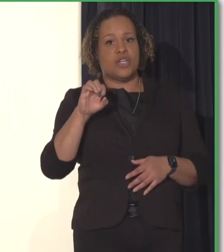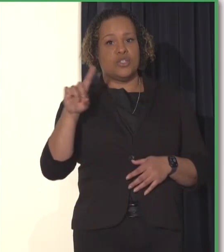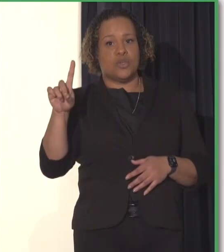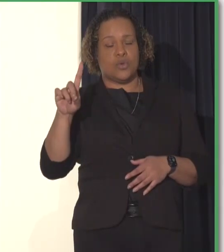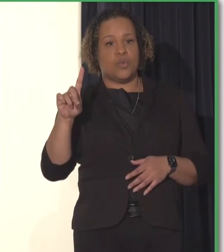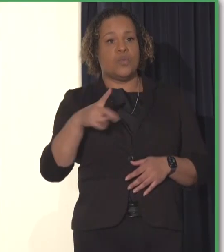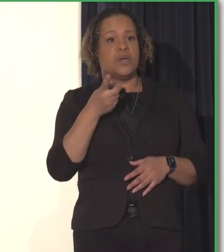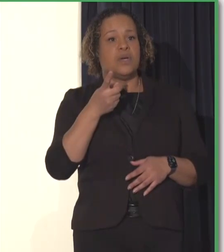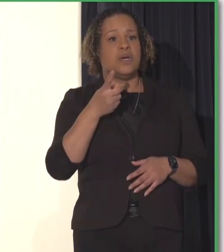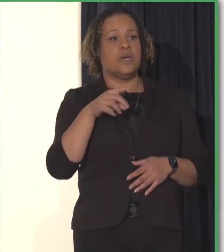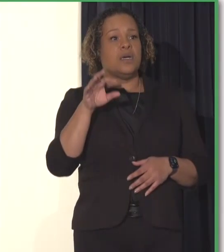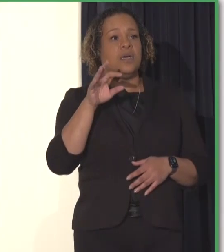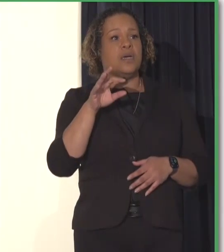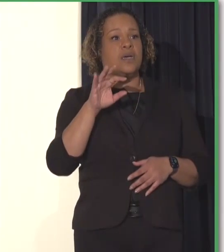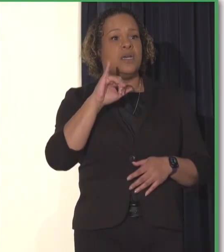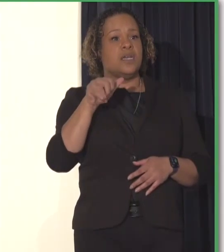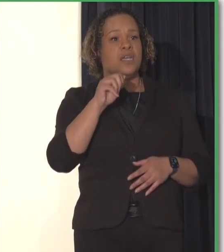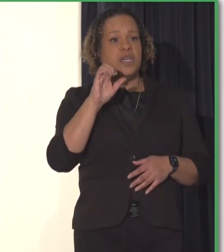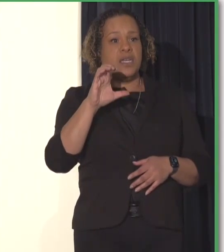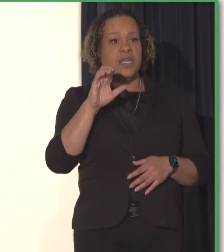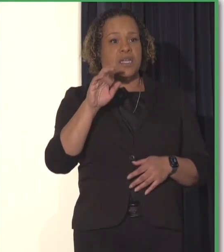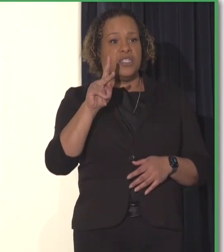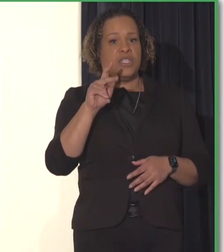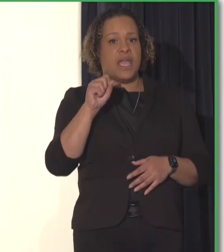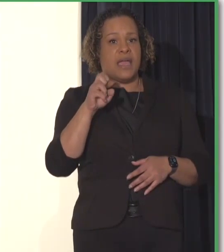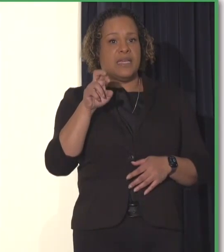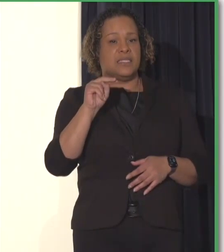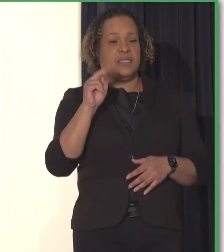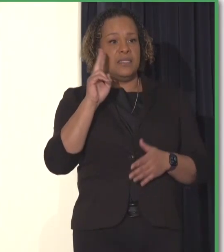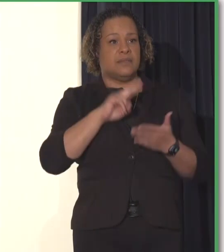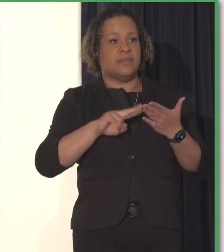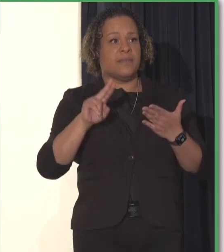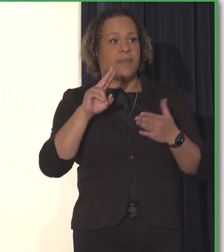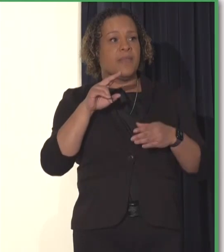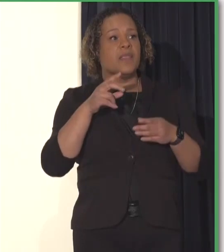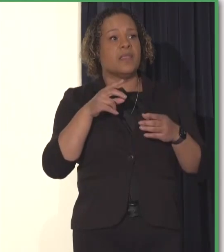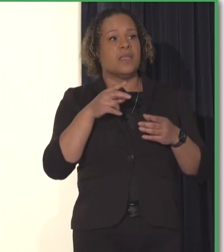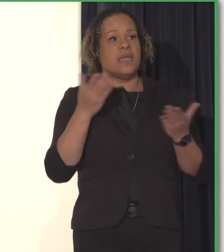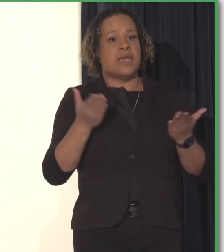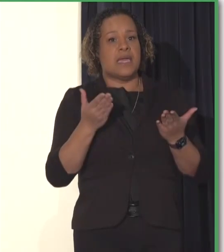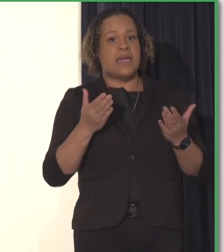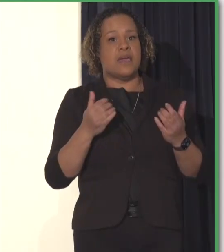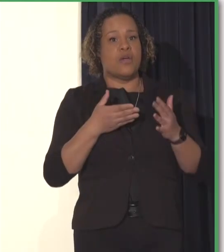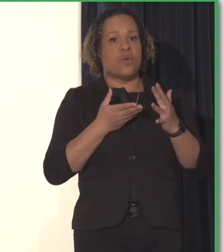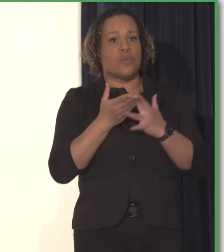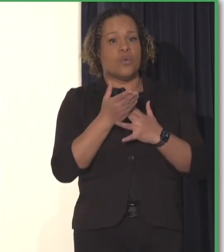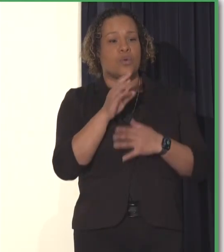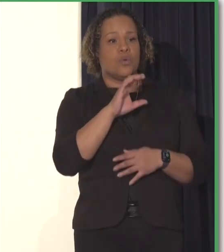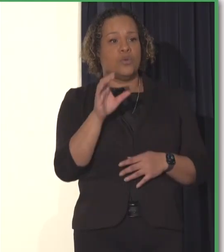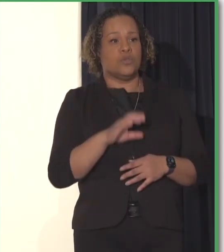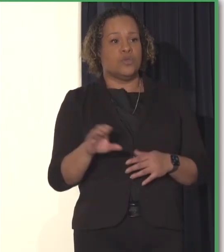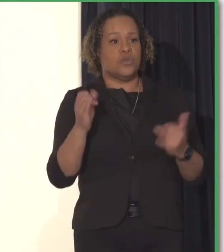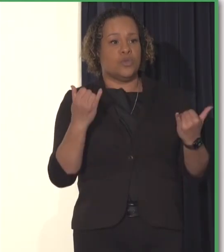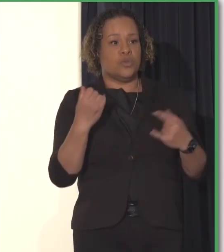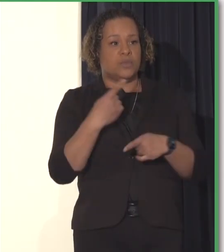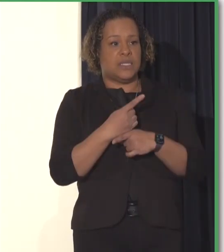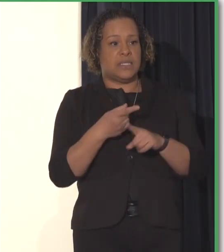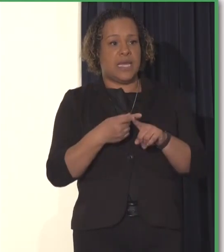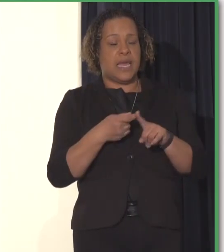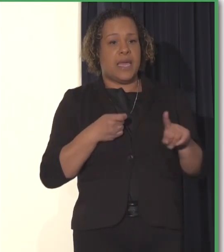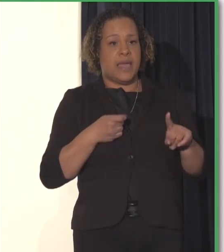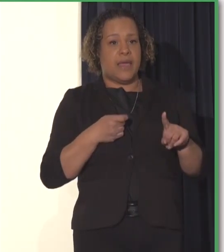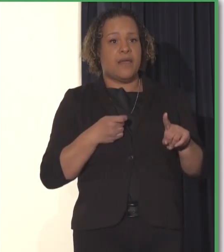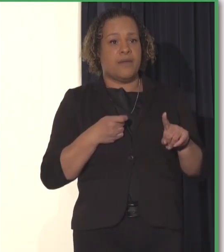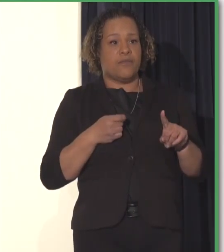Dr. Francis Jackson, our parliamentarian, is attending via Zoom today. Excuse me. From the Office of